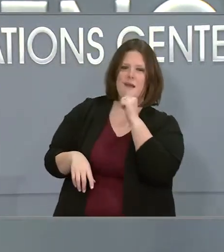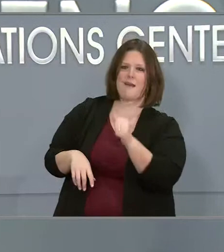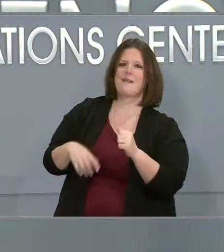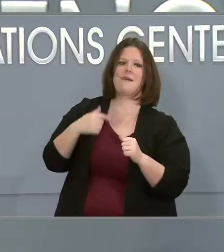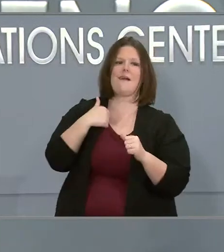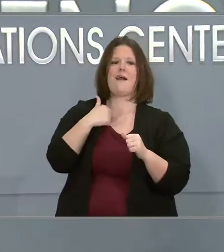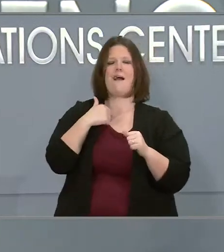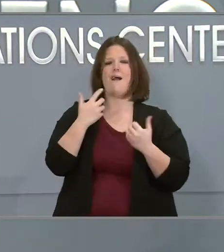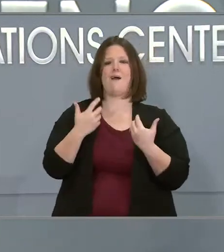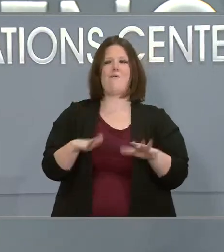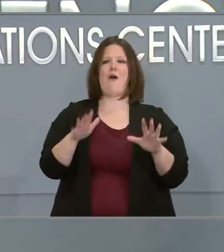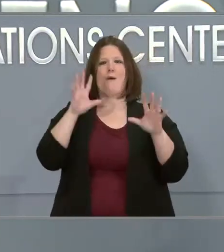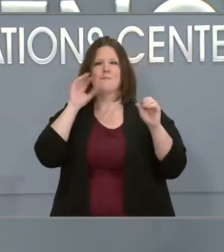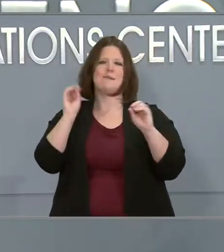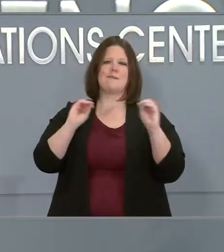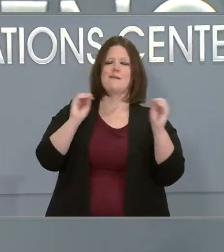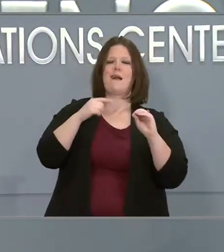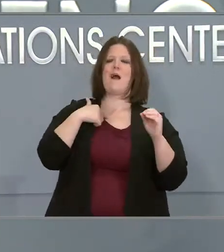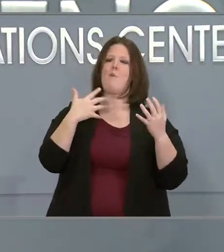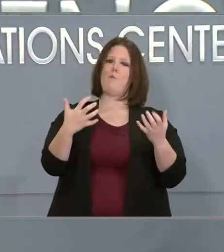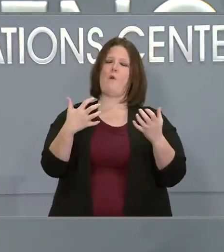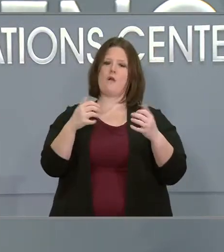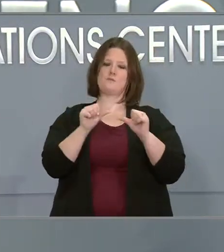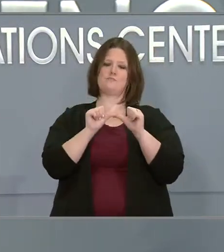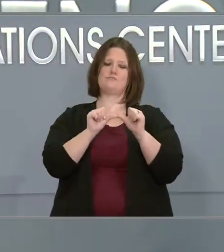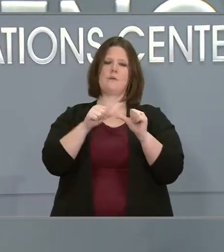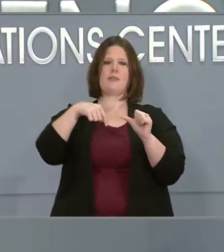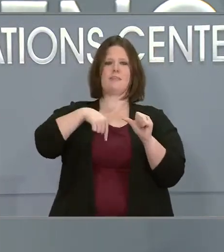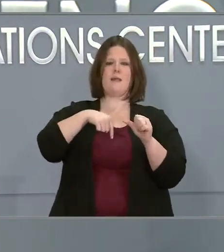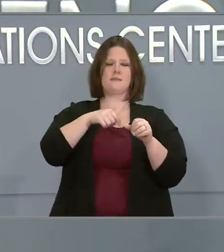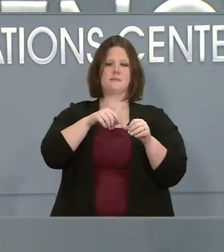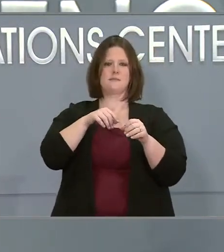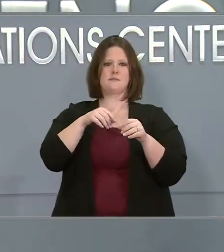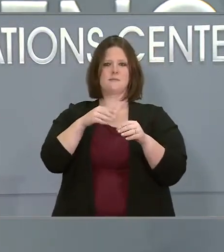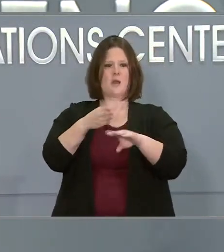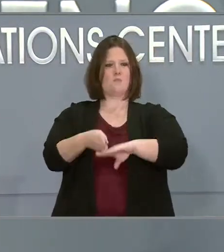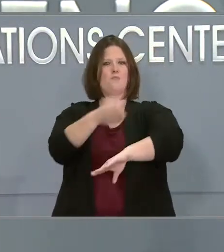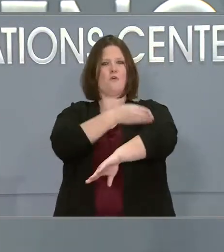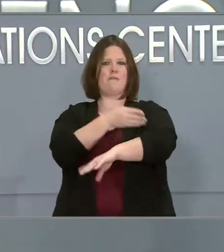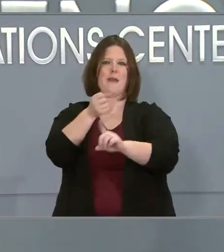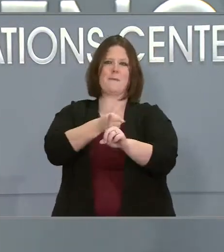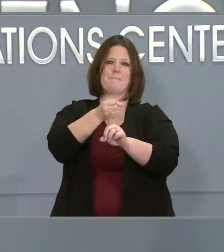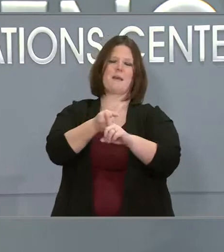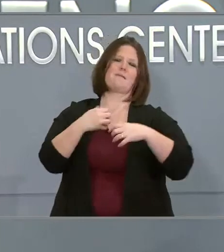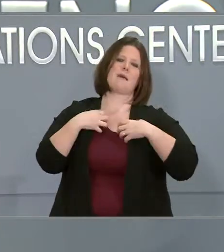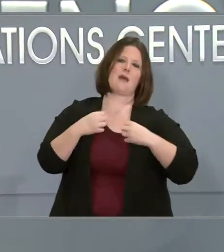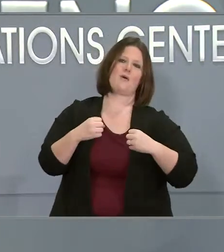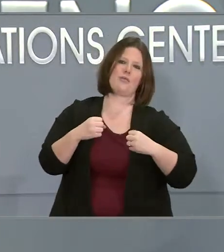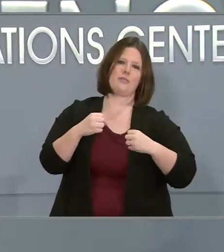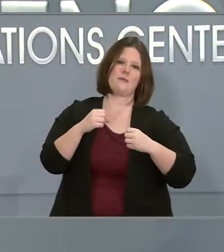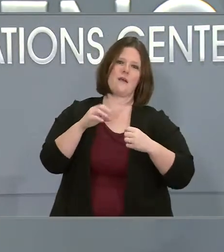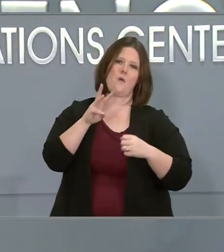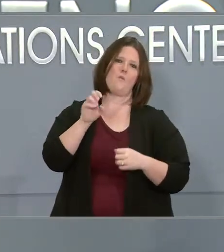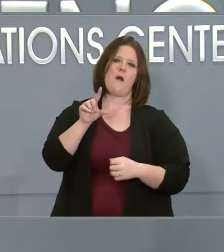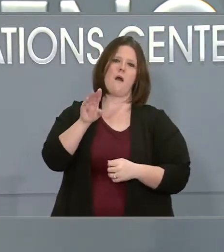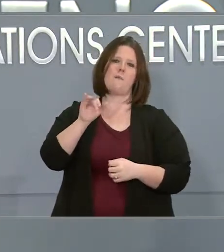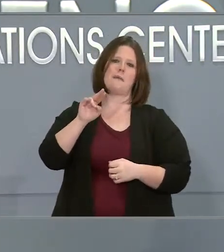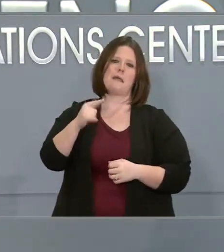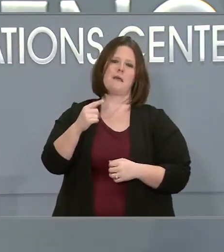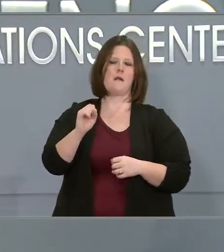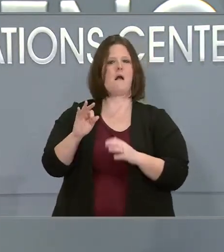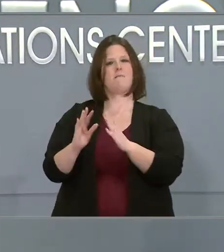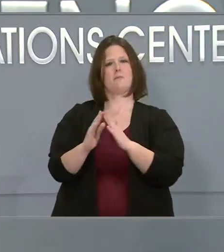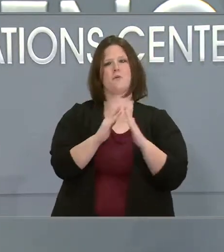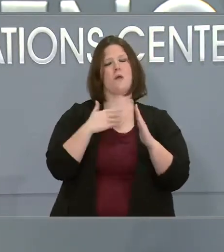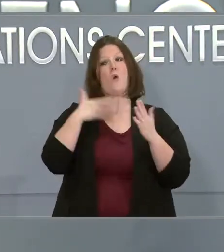at opportunities that allow me to continue this impact to improve the health and well-being of communities. I don't know what that will look like